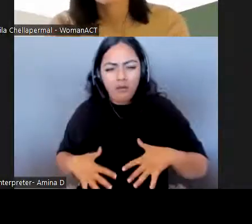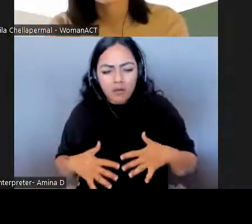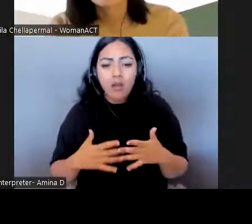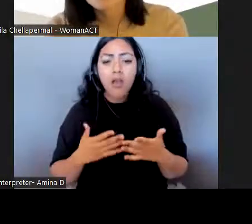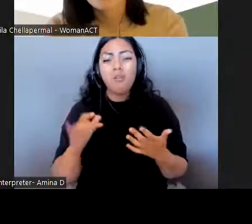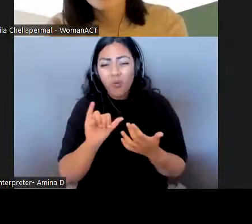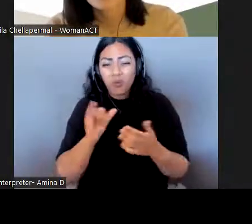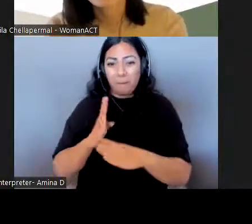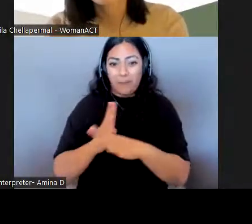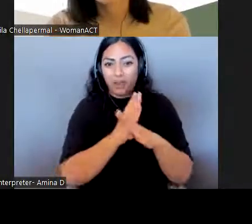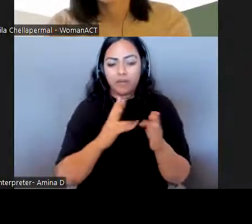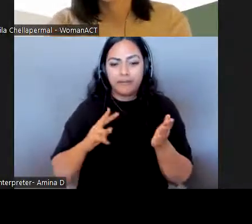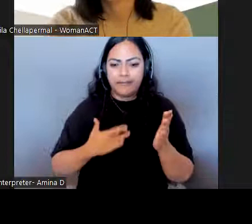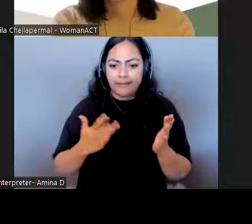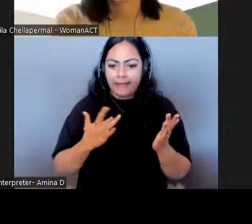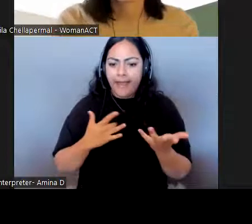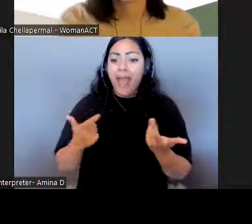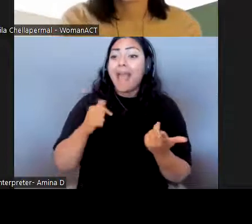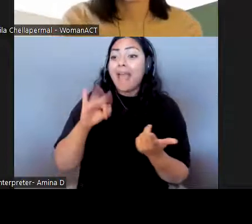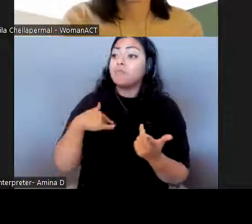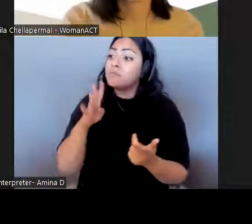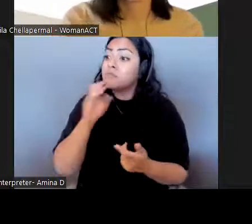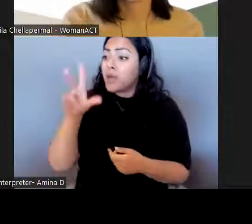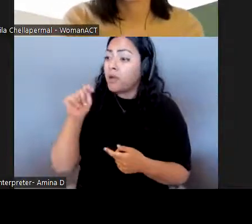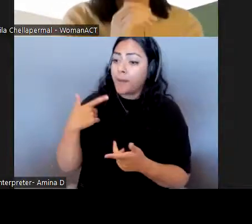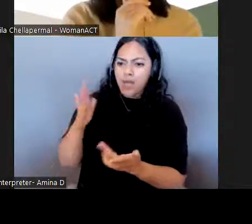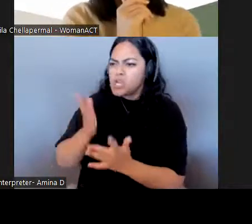negative consequences against their children.